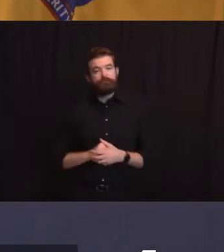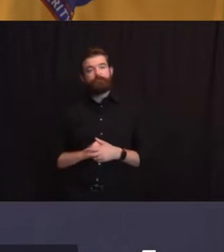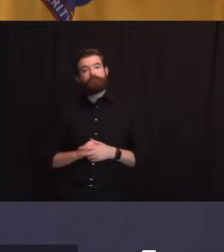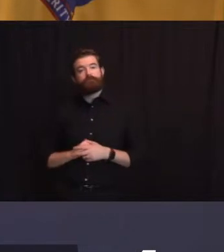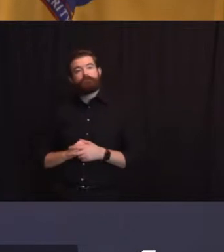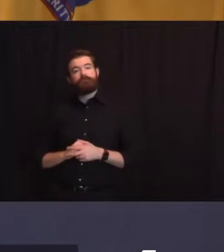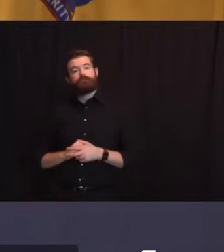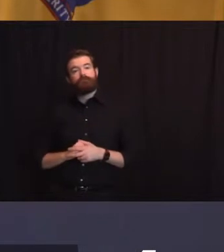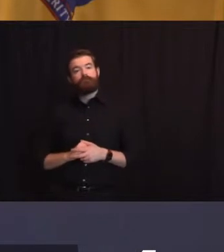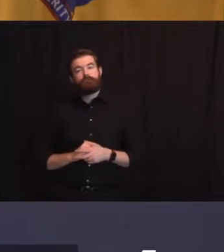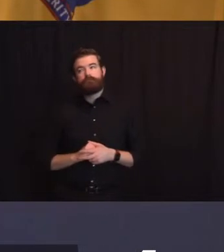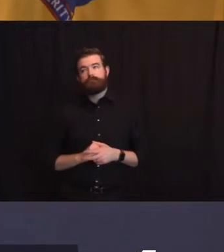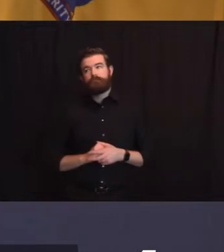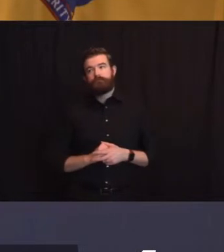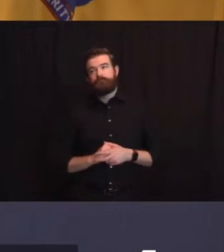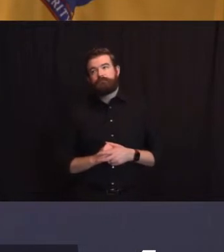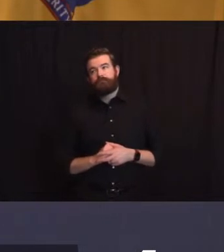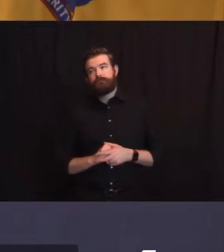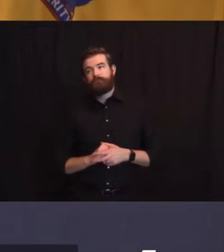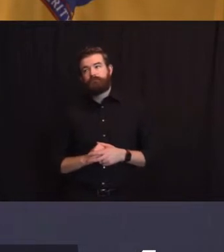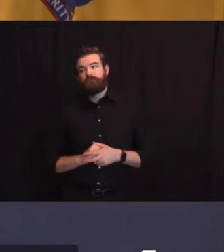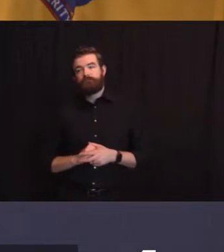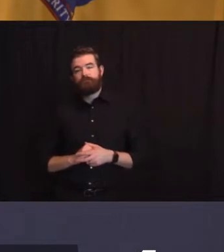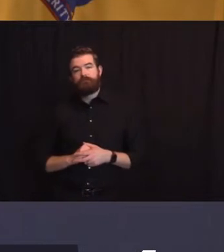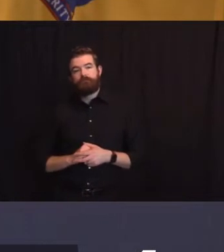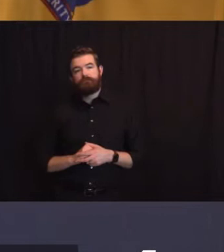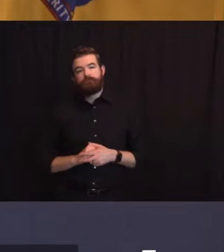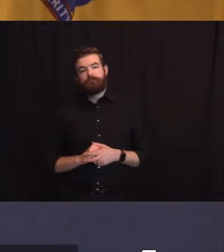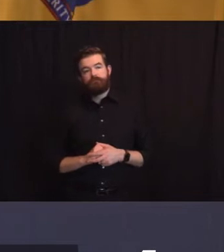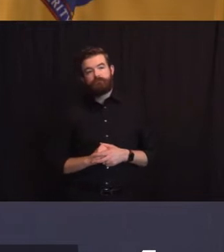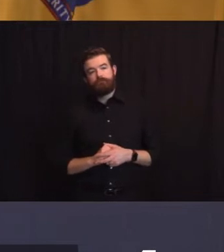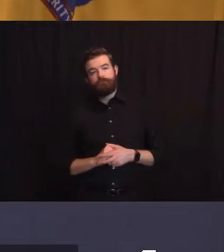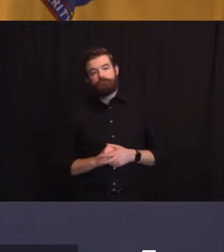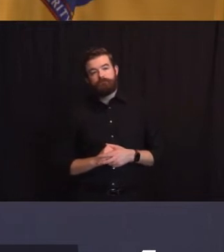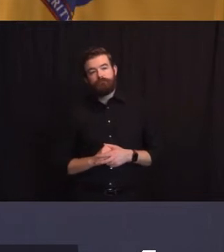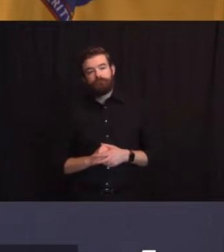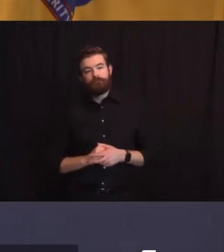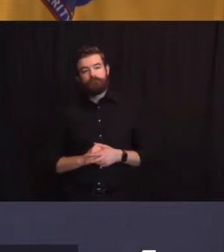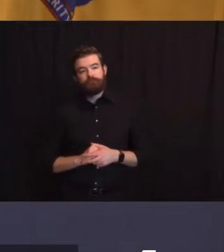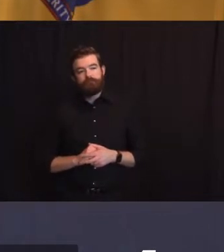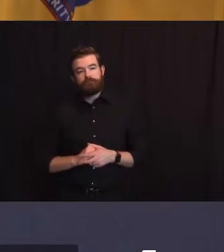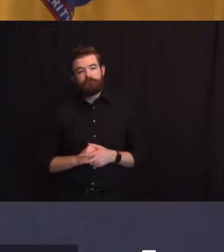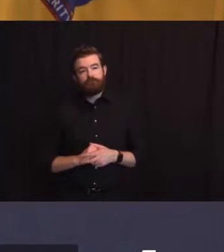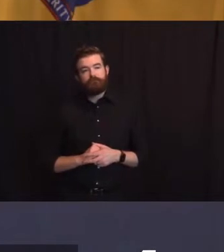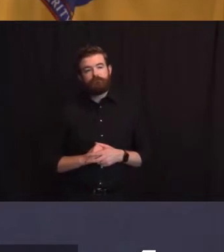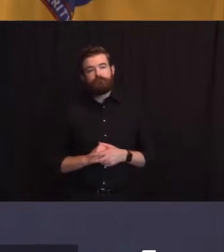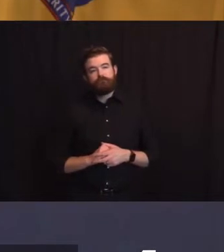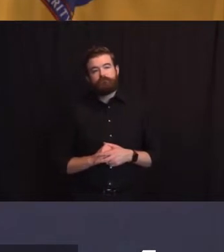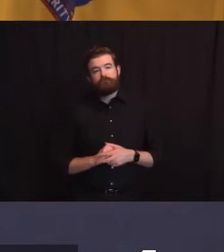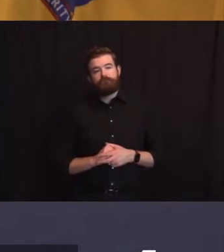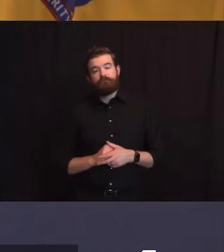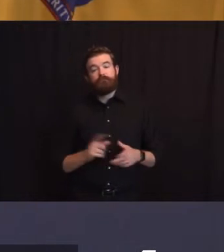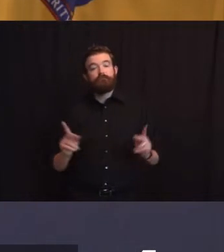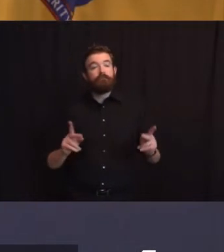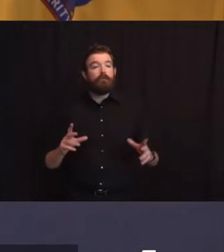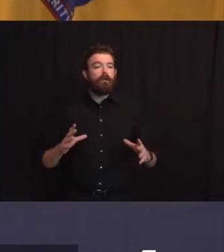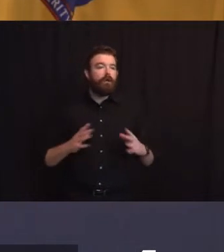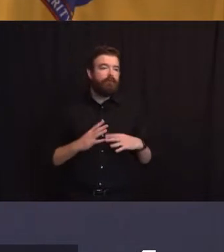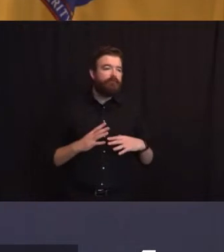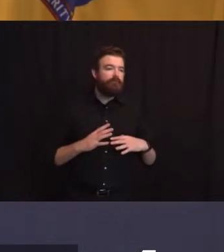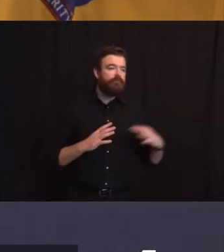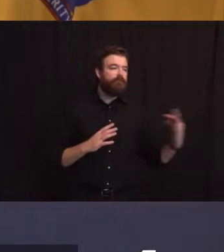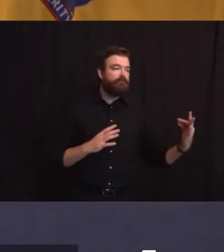summers past. Somebody decides to take, which is their right, a Friday off or a Monday off, and